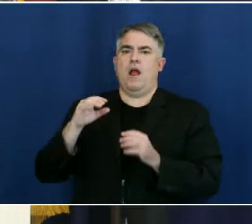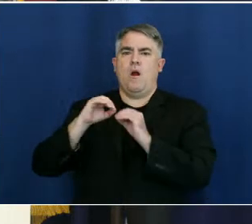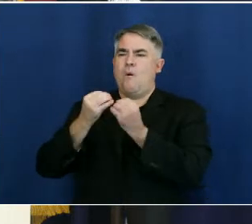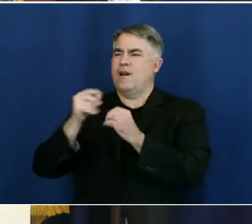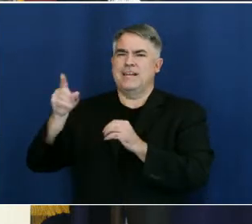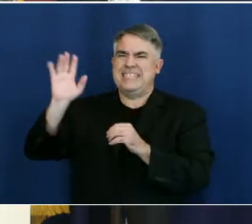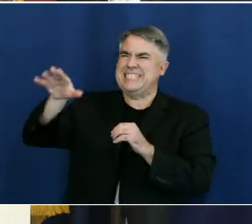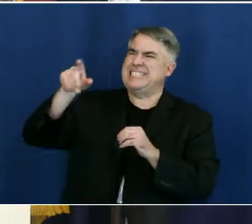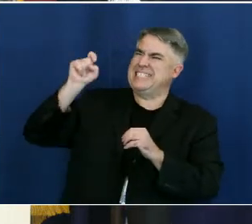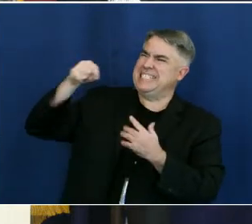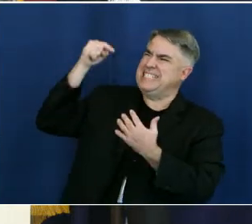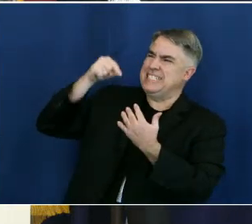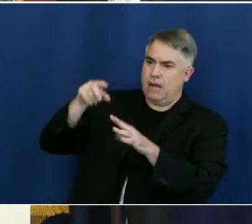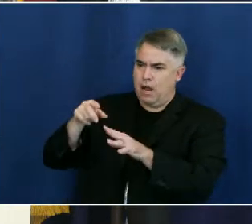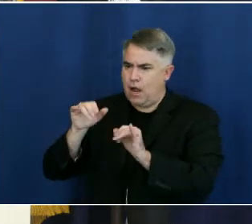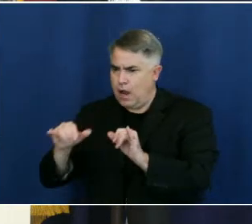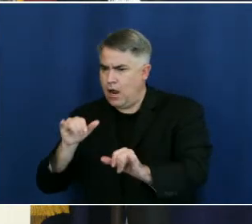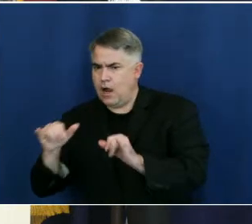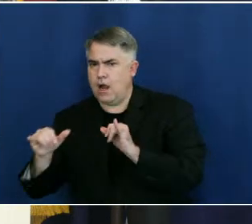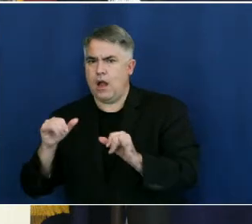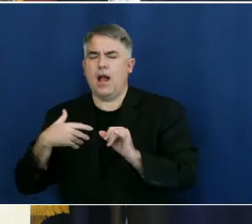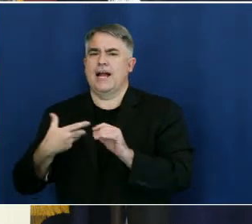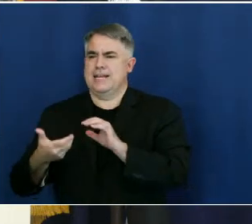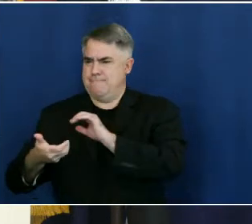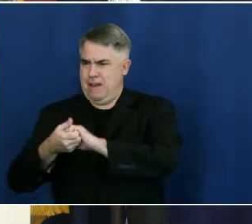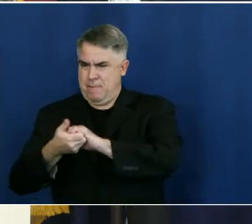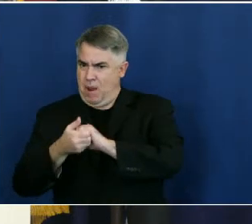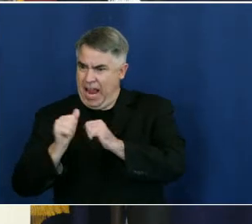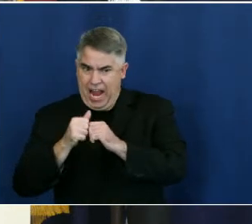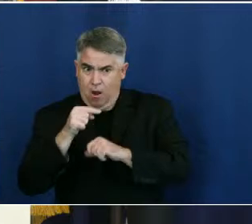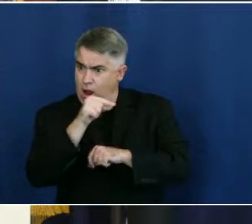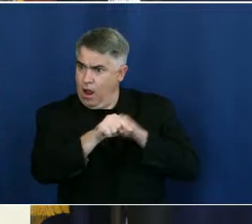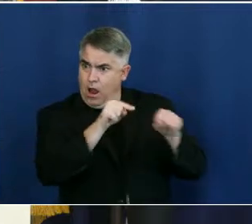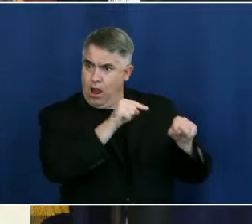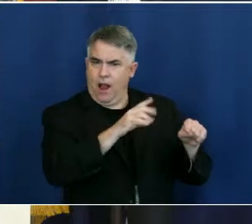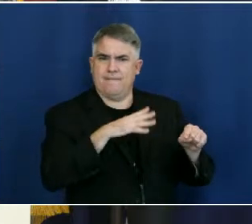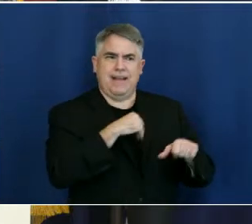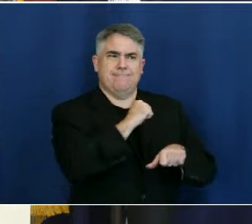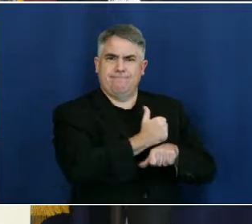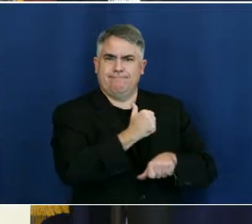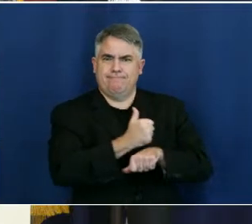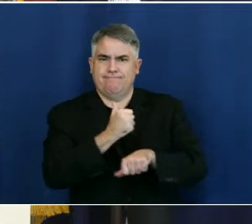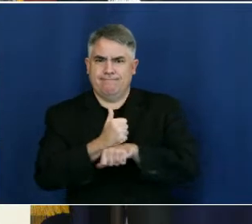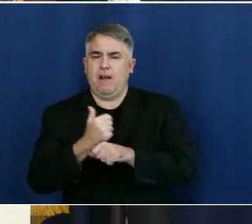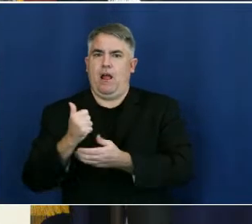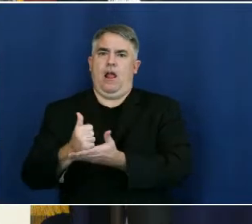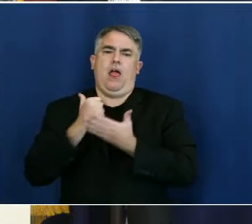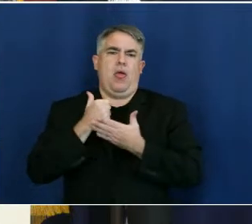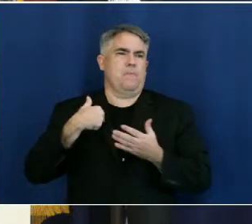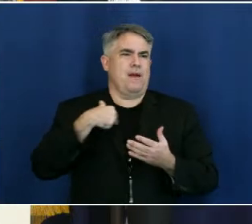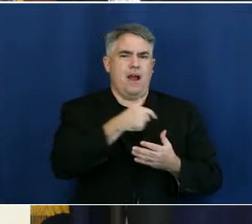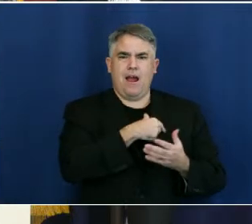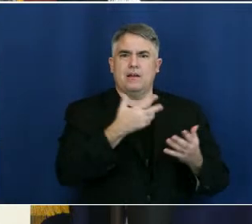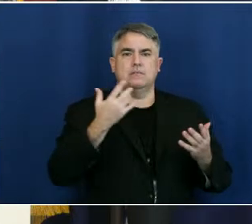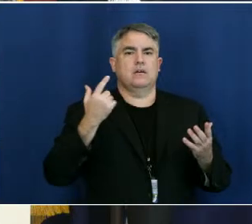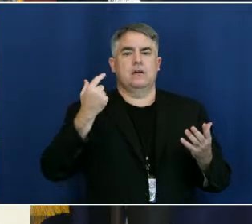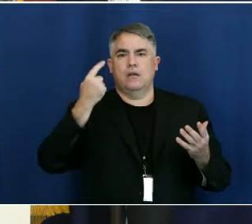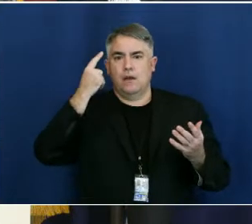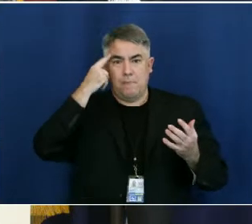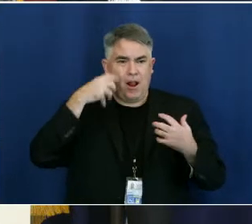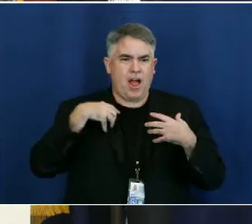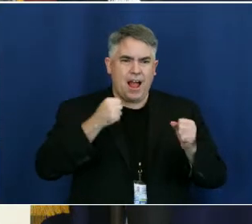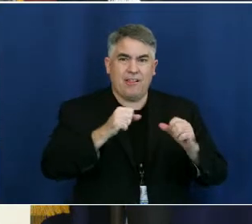to ensure that we are doing this work with an equity lens. The Chicano Federation, Mental Health America, North County